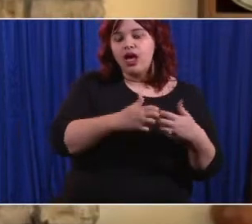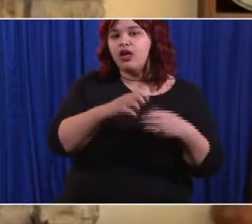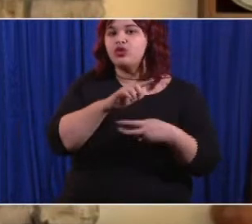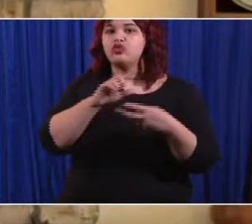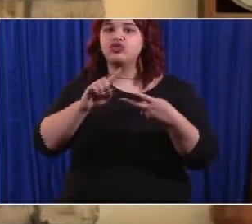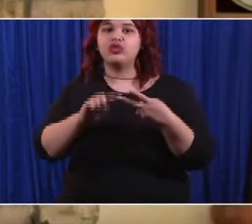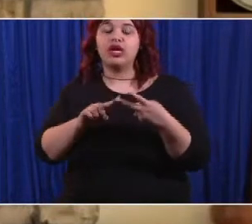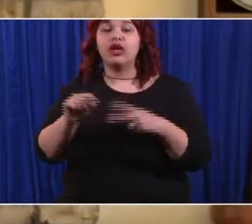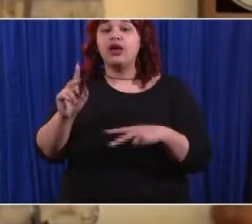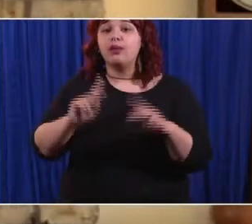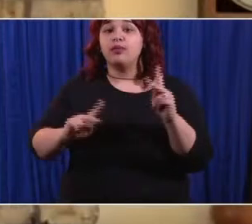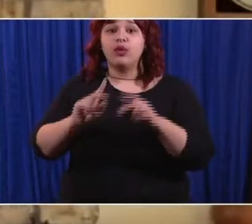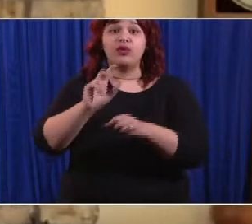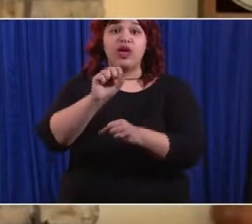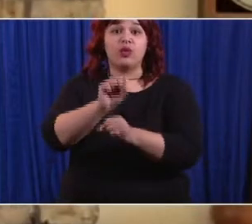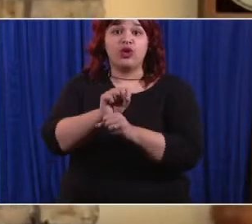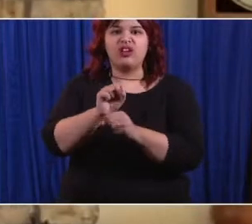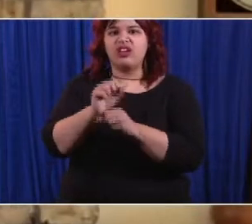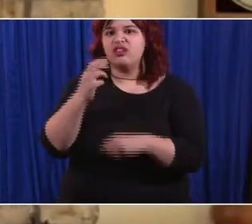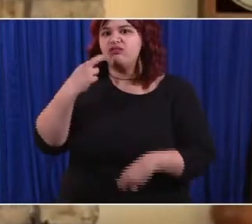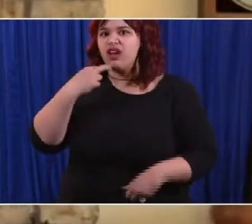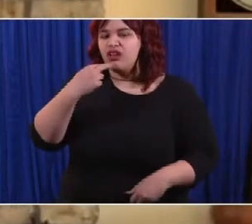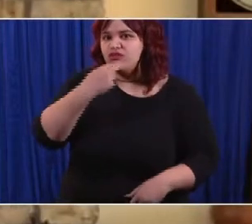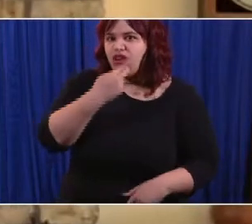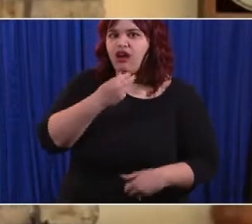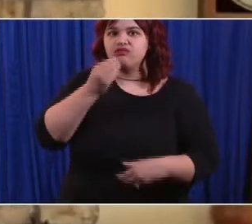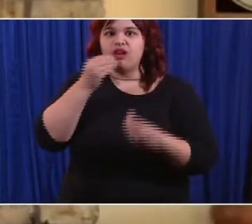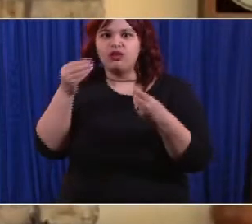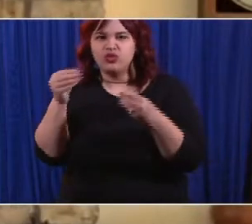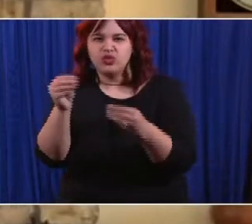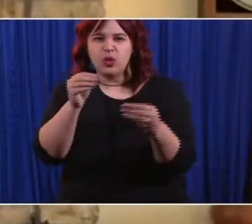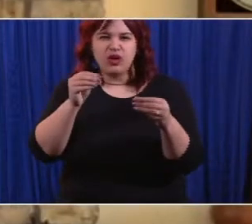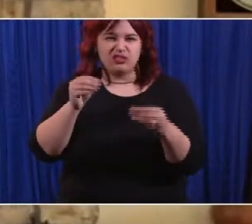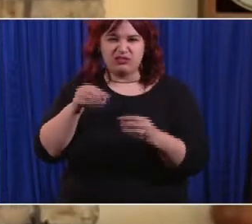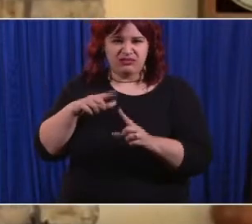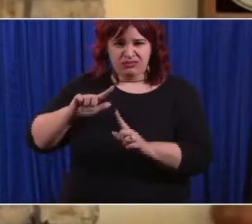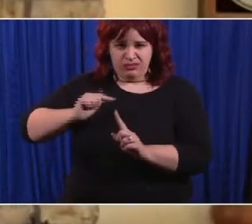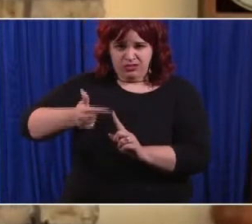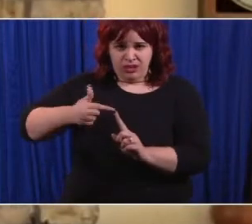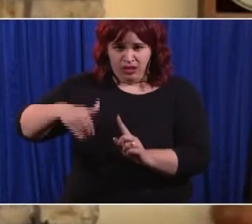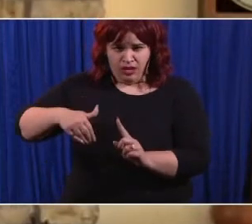not eligible now, and what can you say about when they would be eligible?